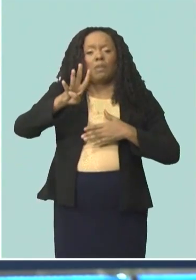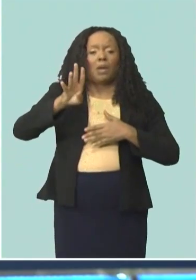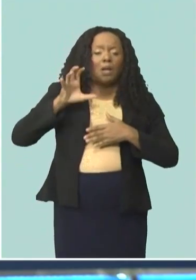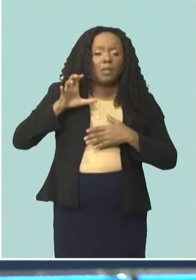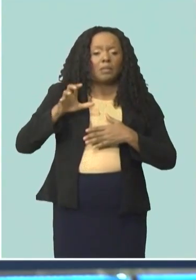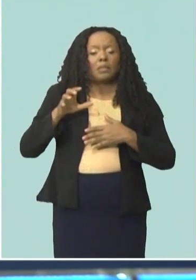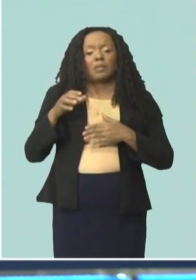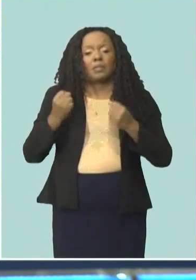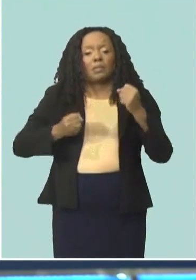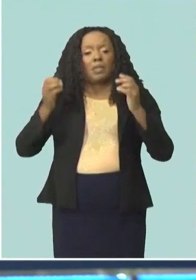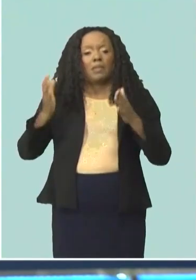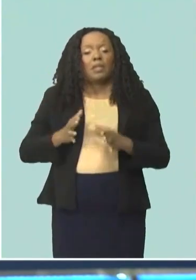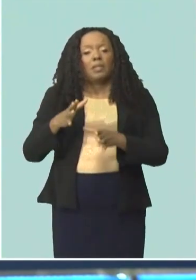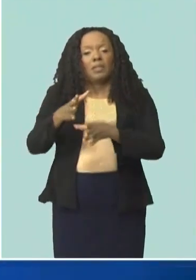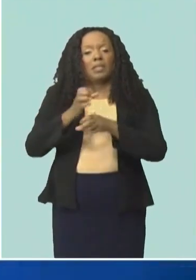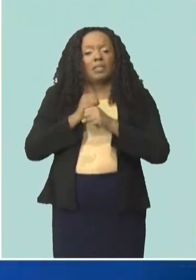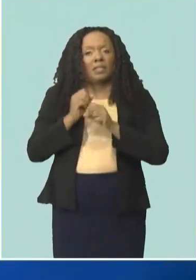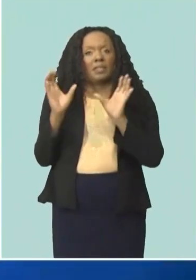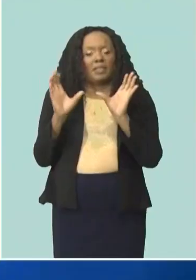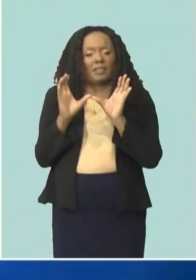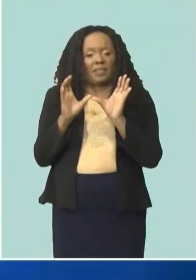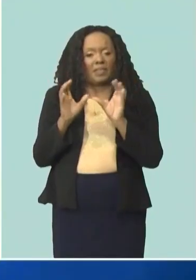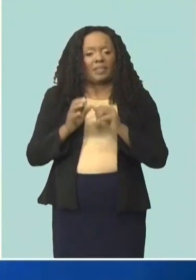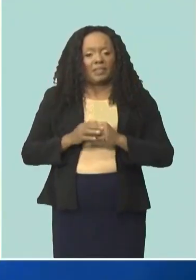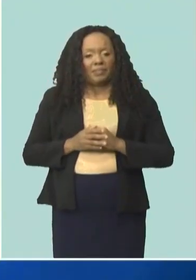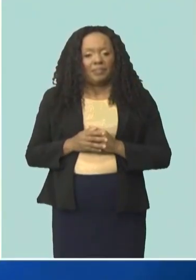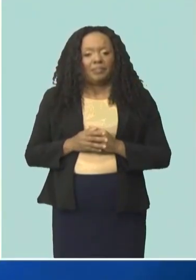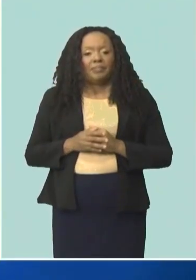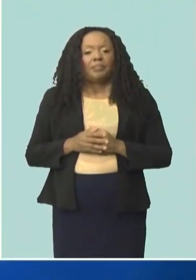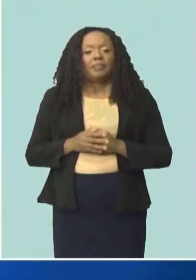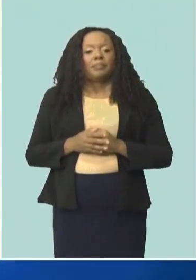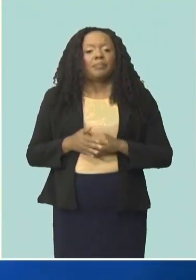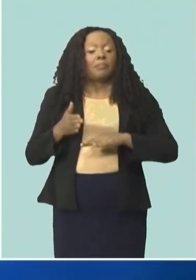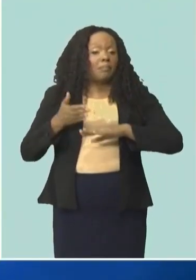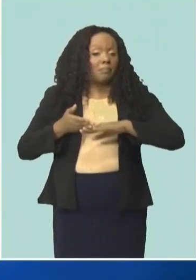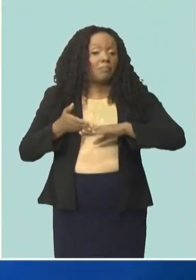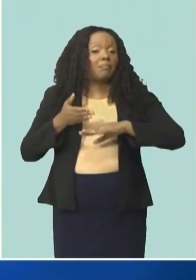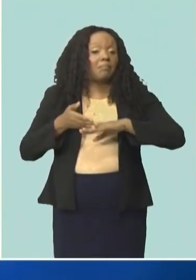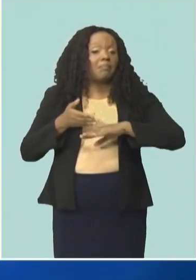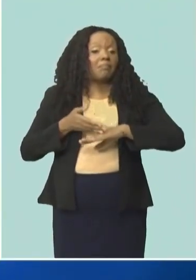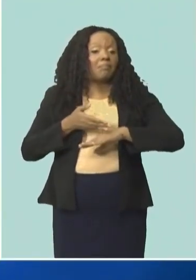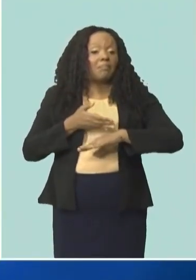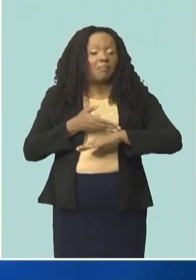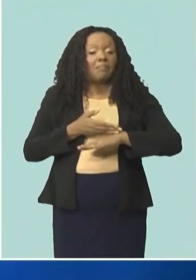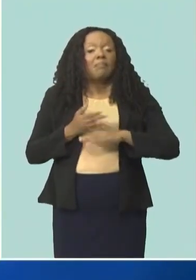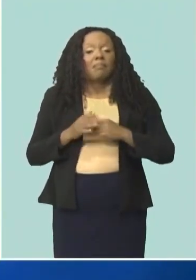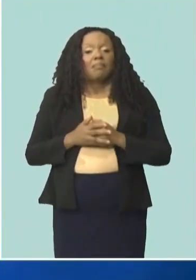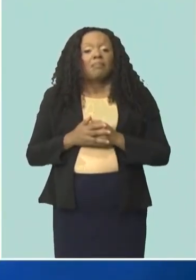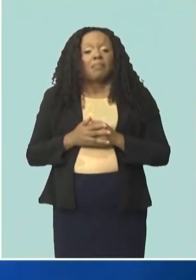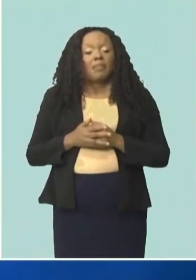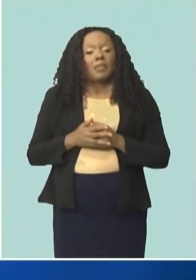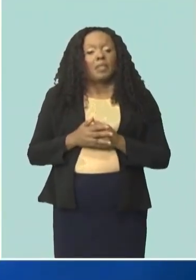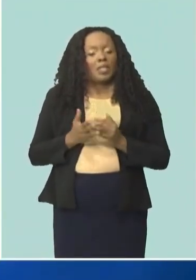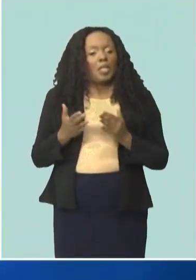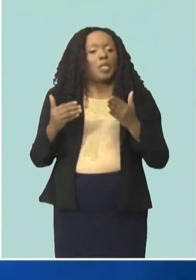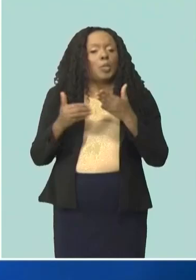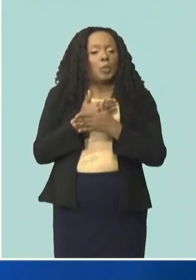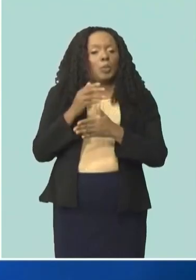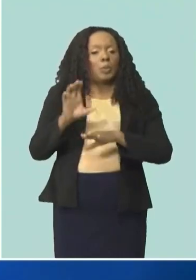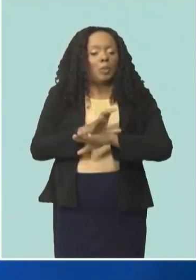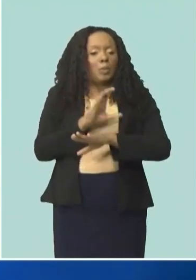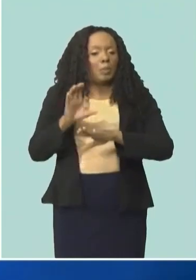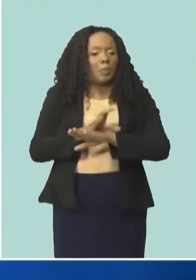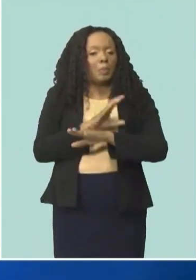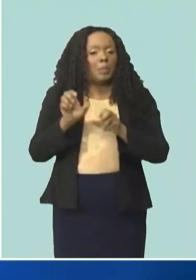inspection certificates. Mrs. McCarthy-Brooms says the improvement comes as the BLA continues to iron out problems with its new